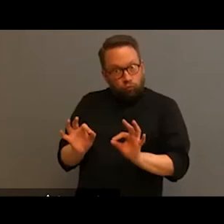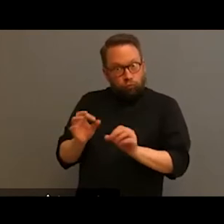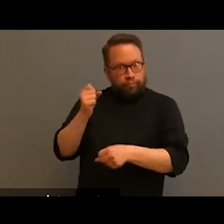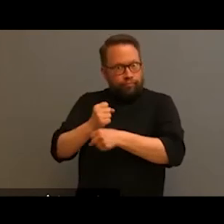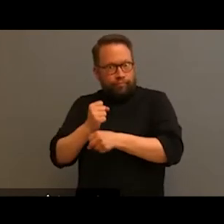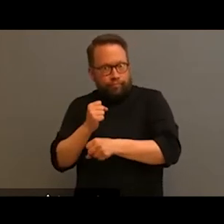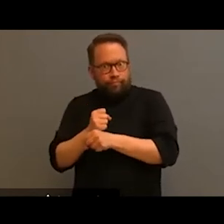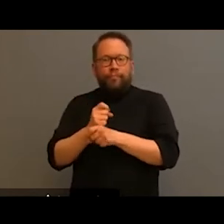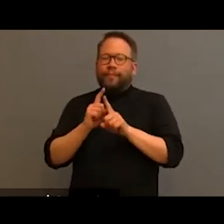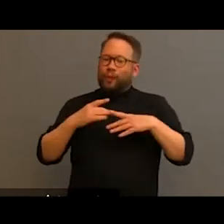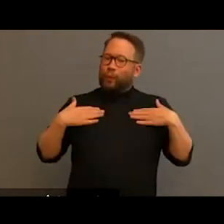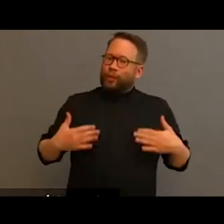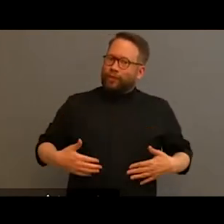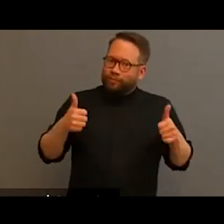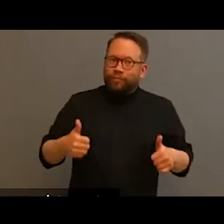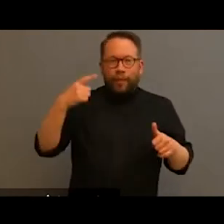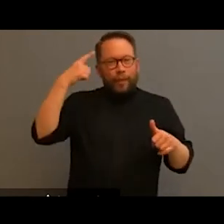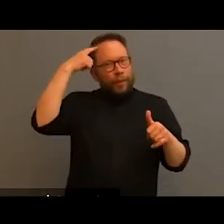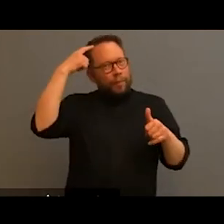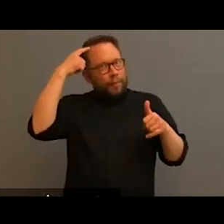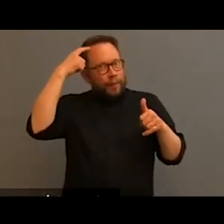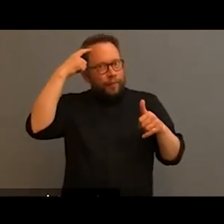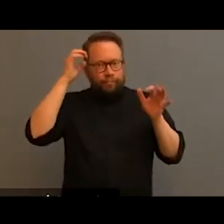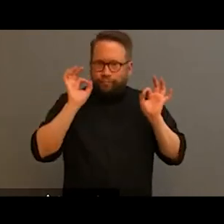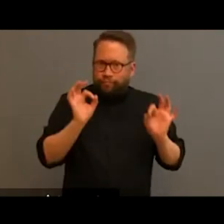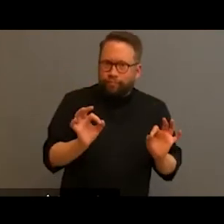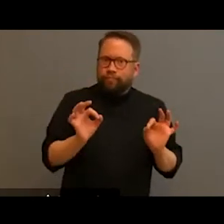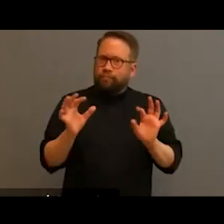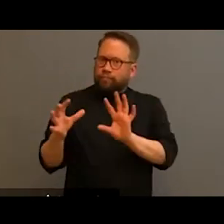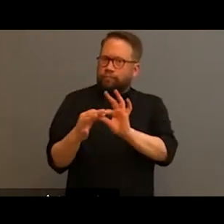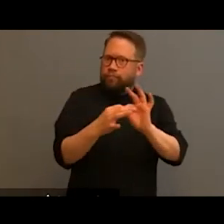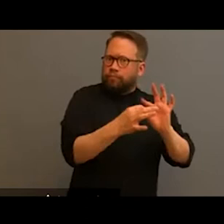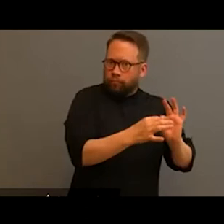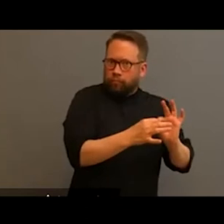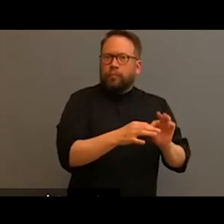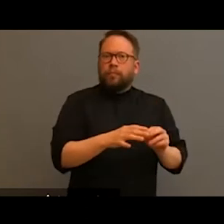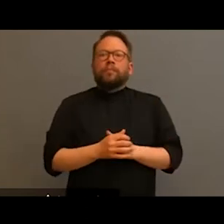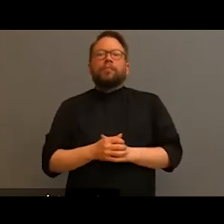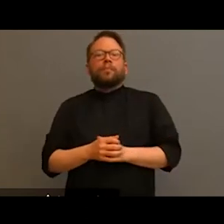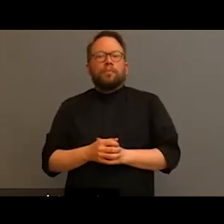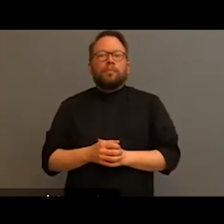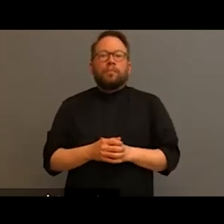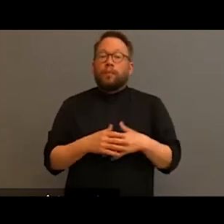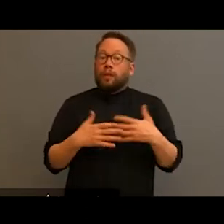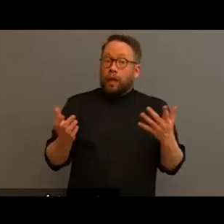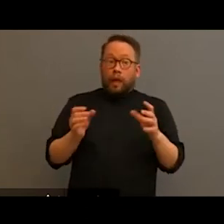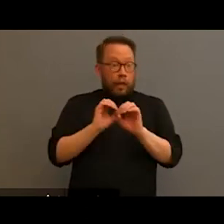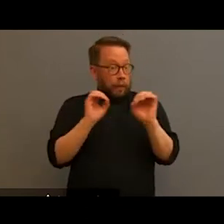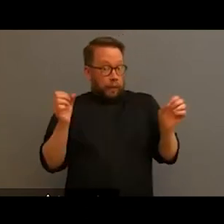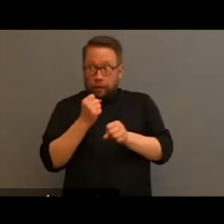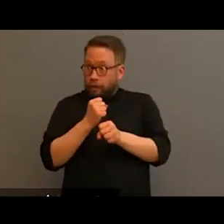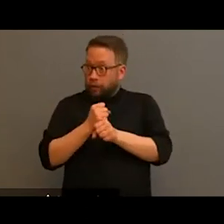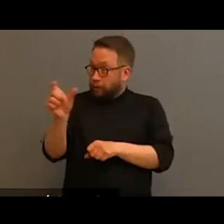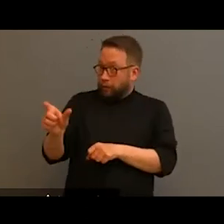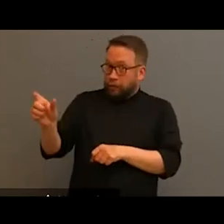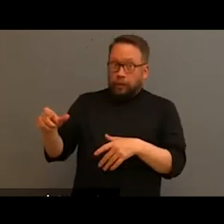A lot of studies in which they compare unemployed versus employed people shows that the unemployed feel worse,